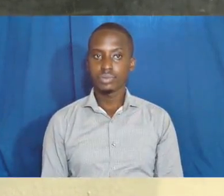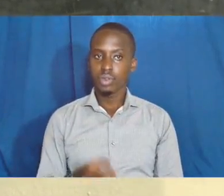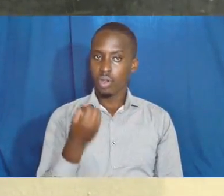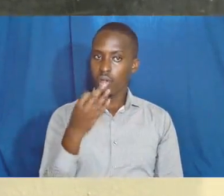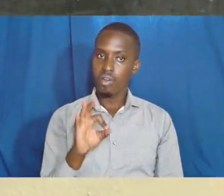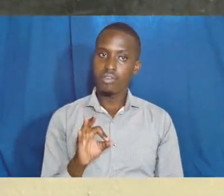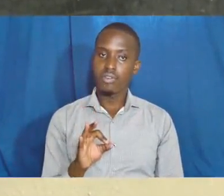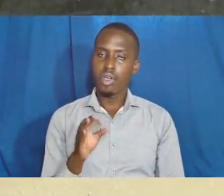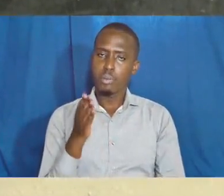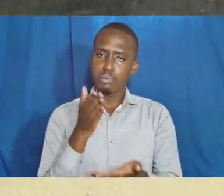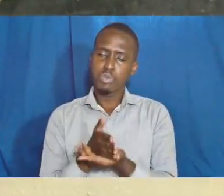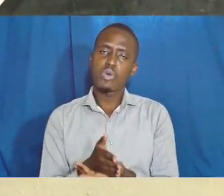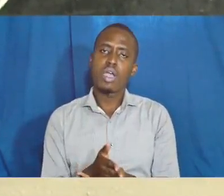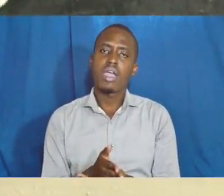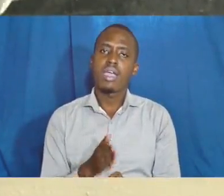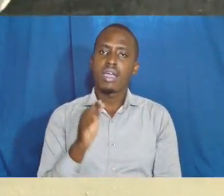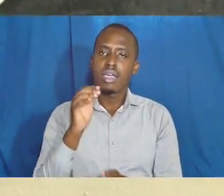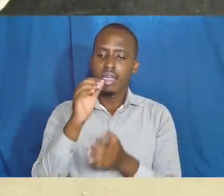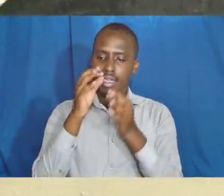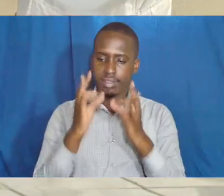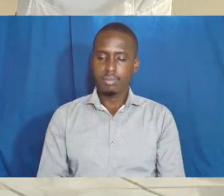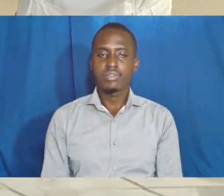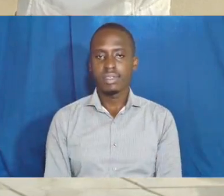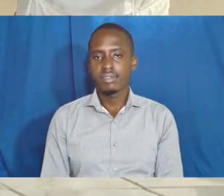of pure substances.